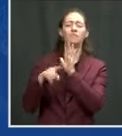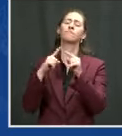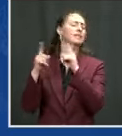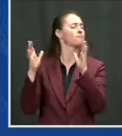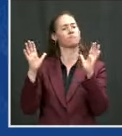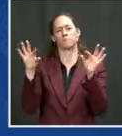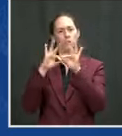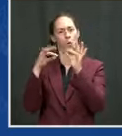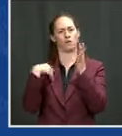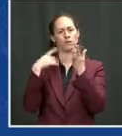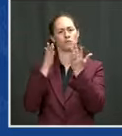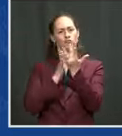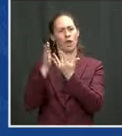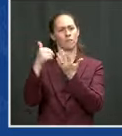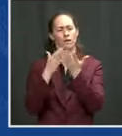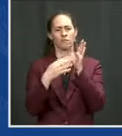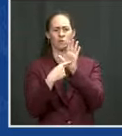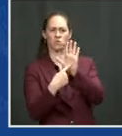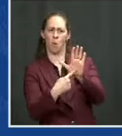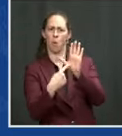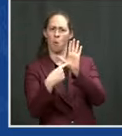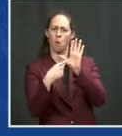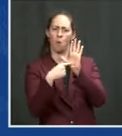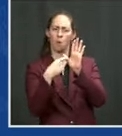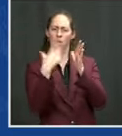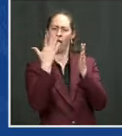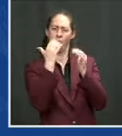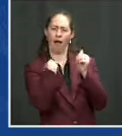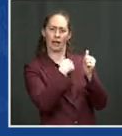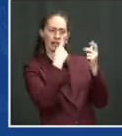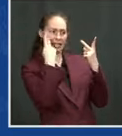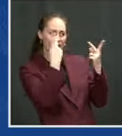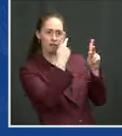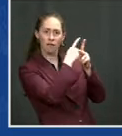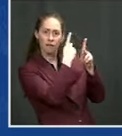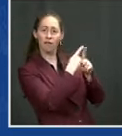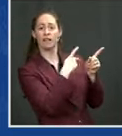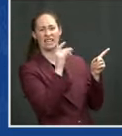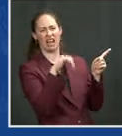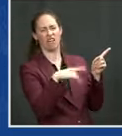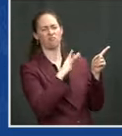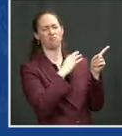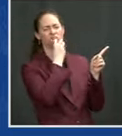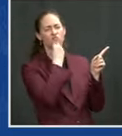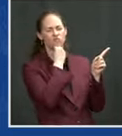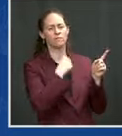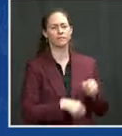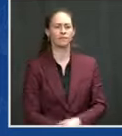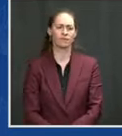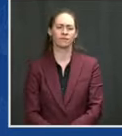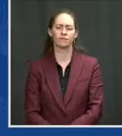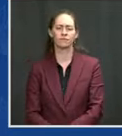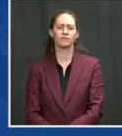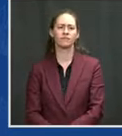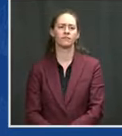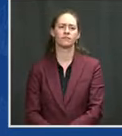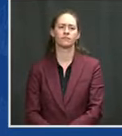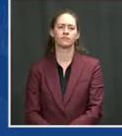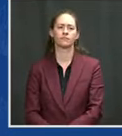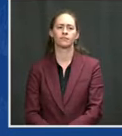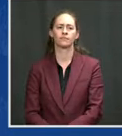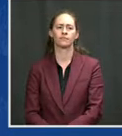And that's how we focus, much like it sounds like Utah. And my guess is many others are doing it. But each state's a little different. And I think